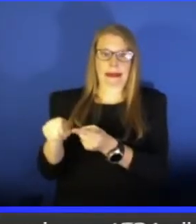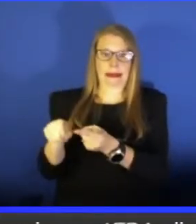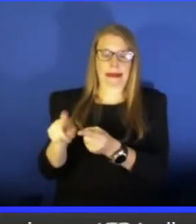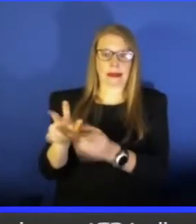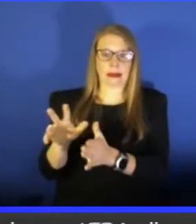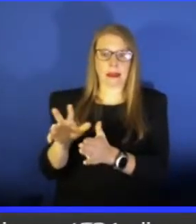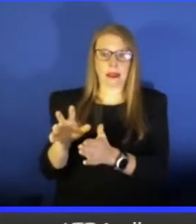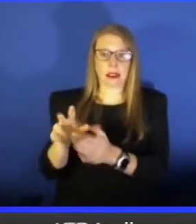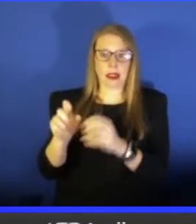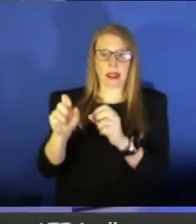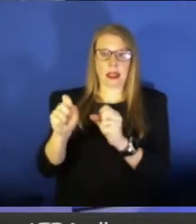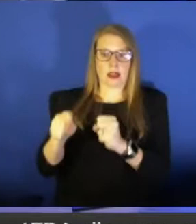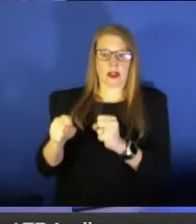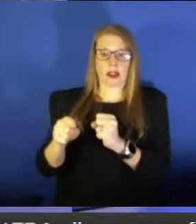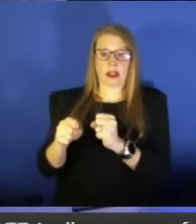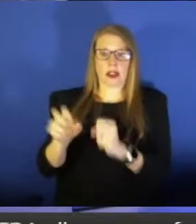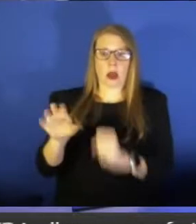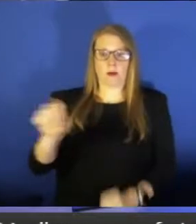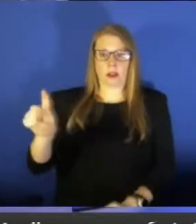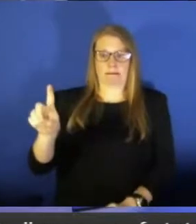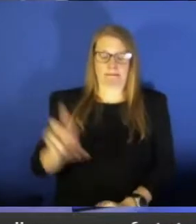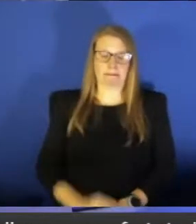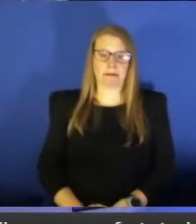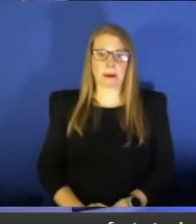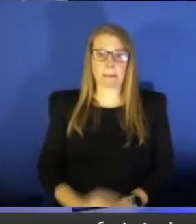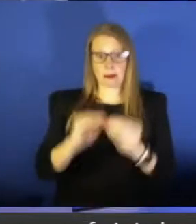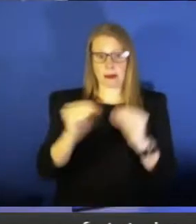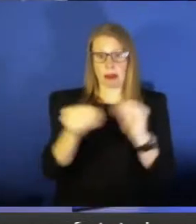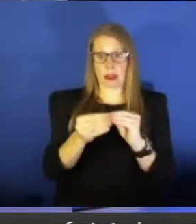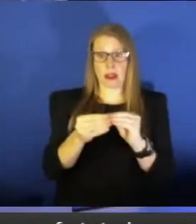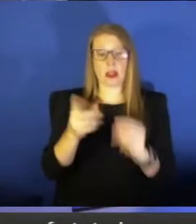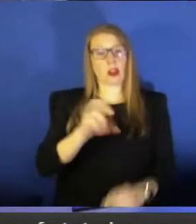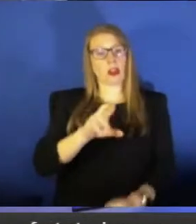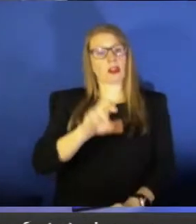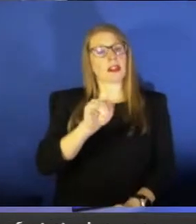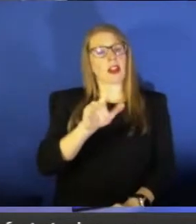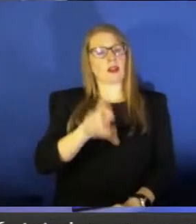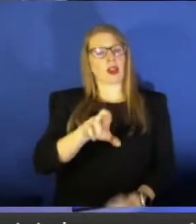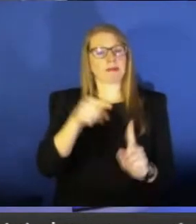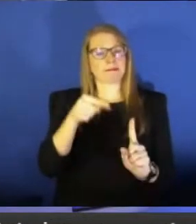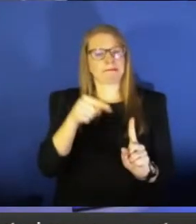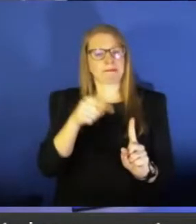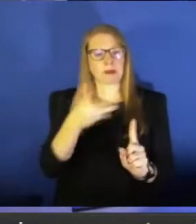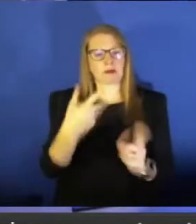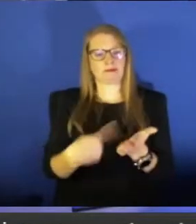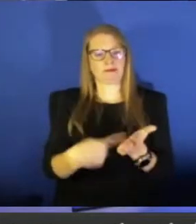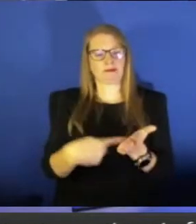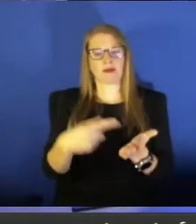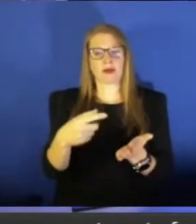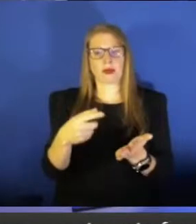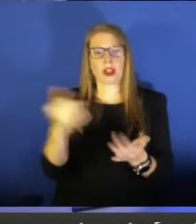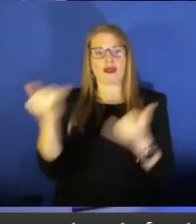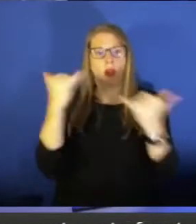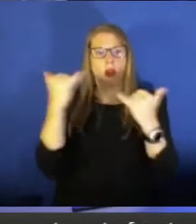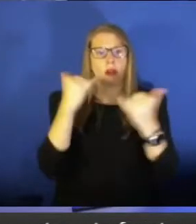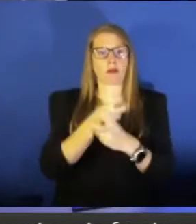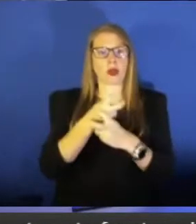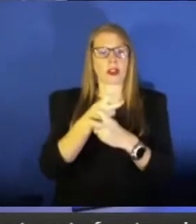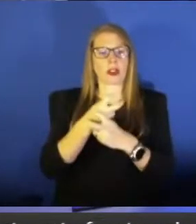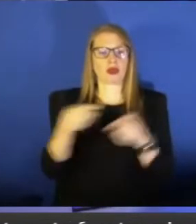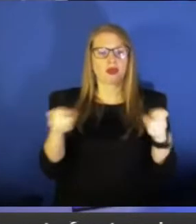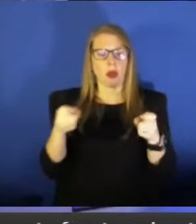And the whole point of it is to, at least from a prescription standpoint, help with pain, right? We see a lot of different opioids that help with